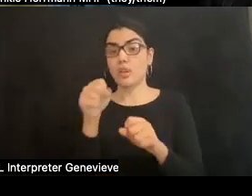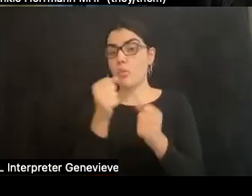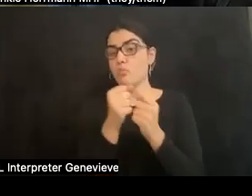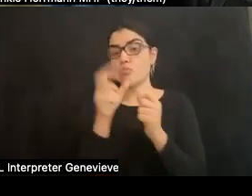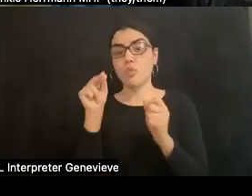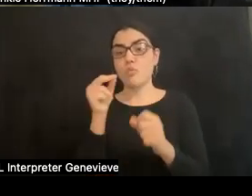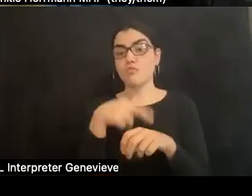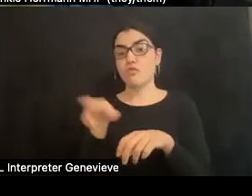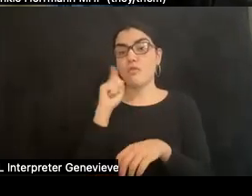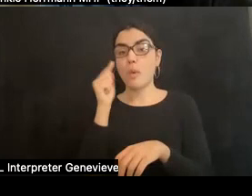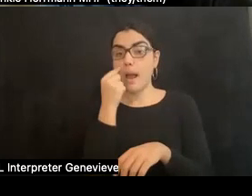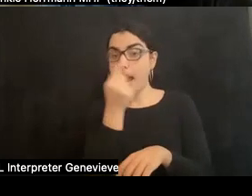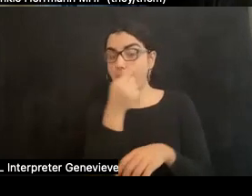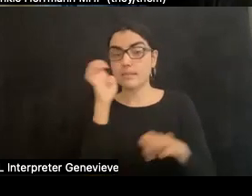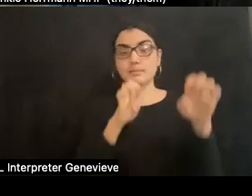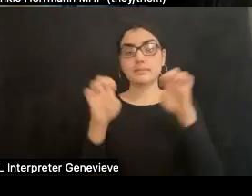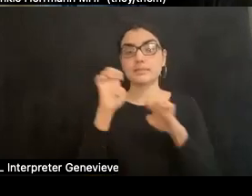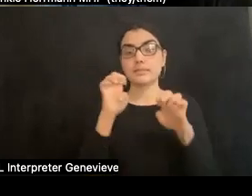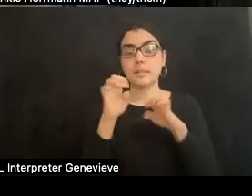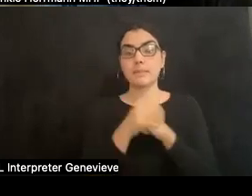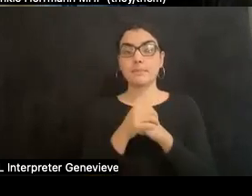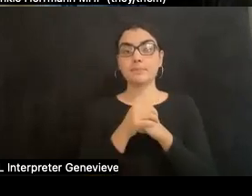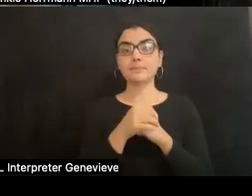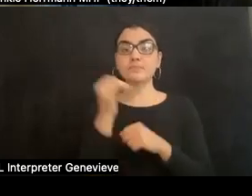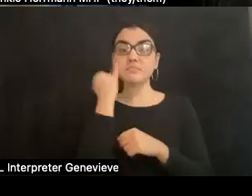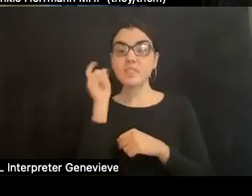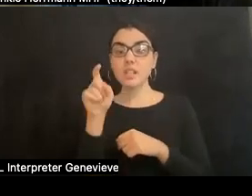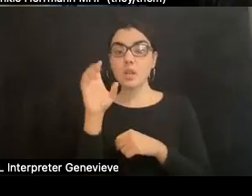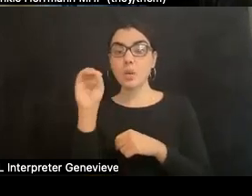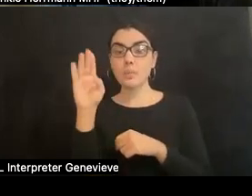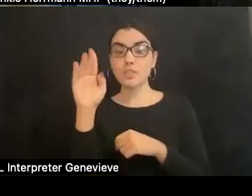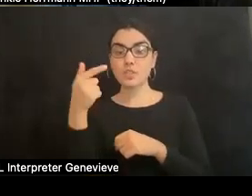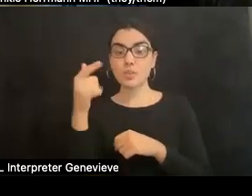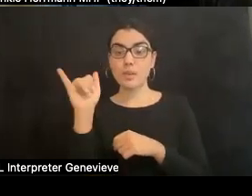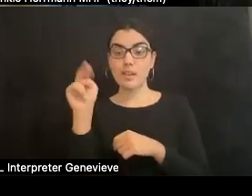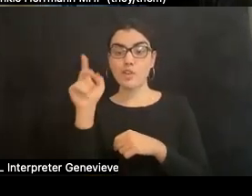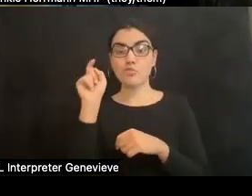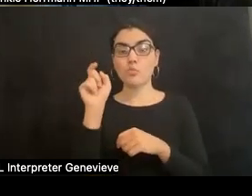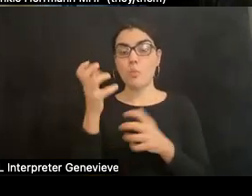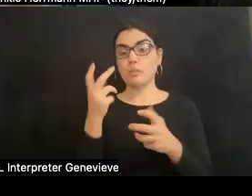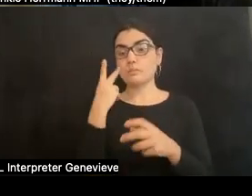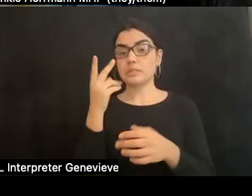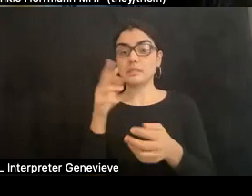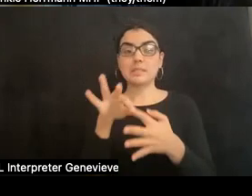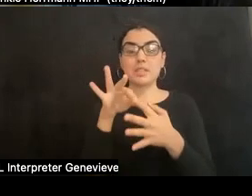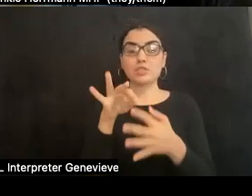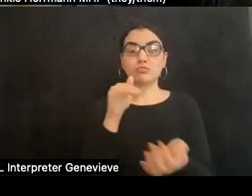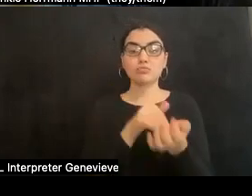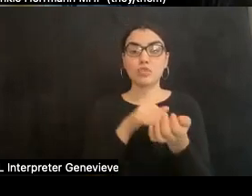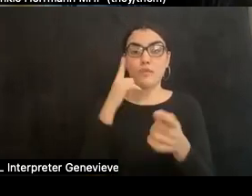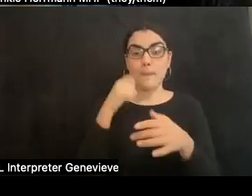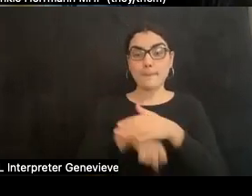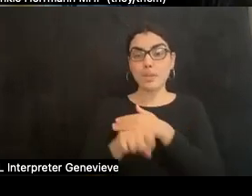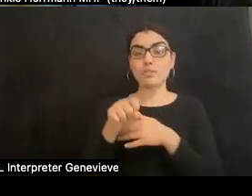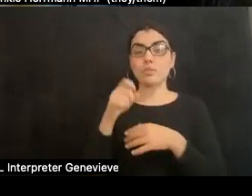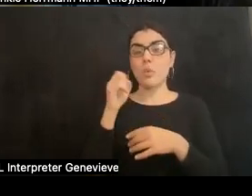eyeglasses. Or if you need OBGYN services, you want to see a midwife, or you need a breast or pelvic exam, those